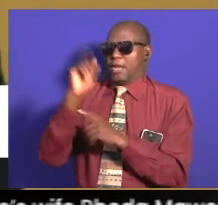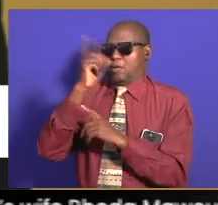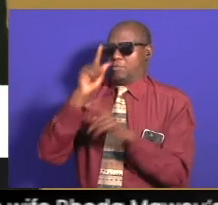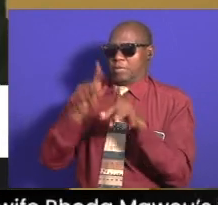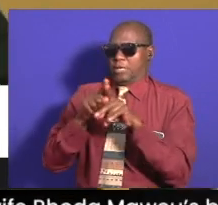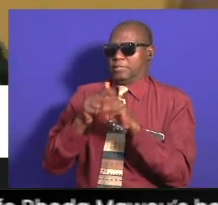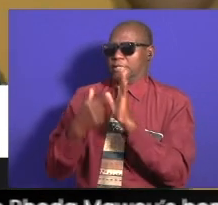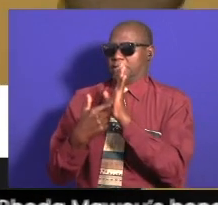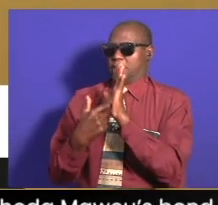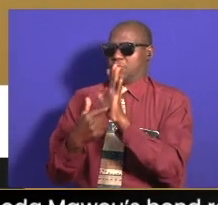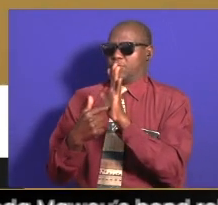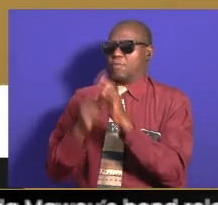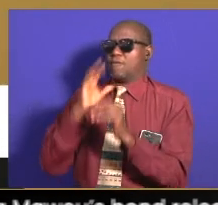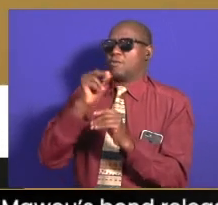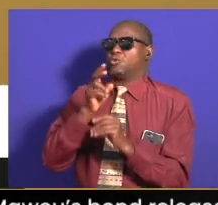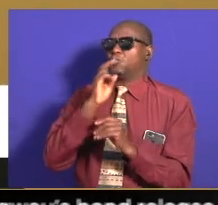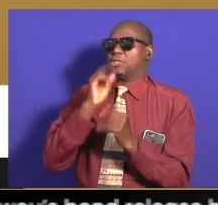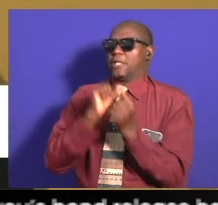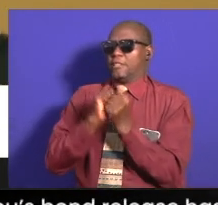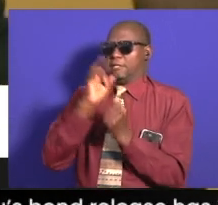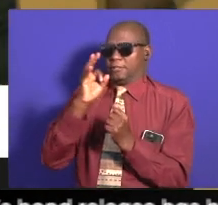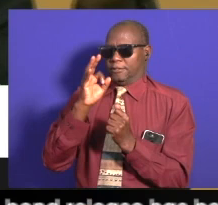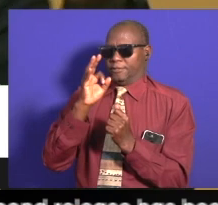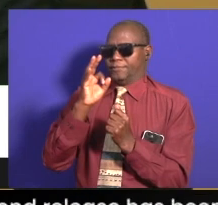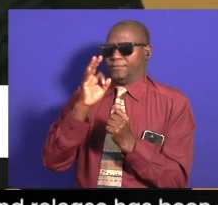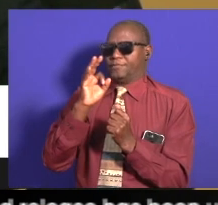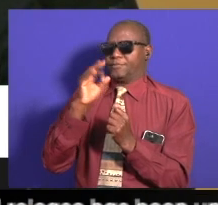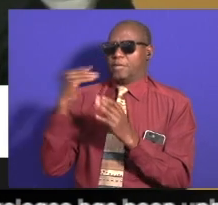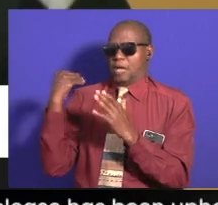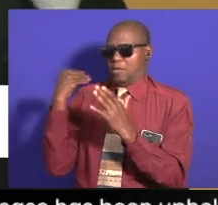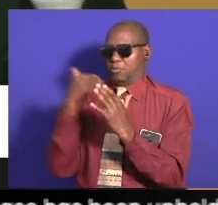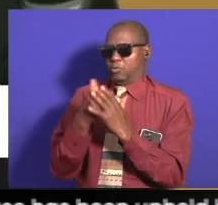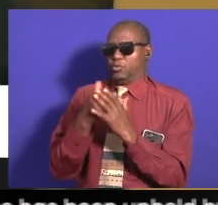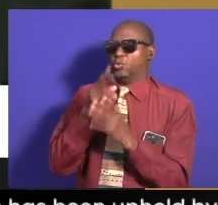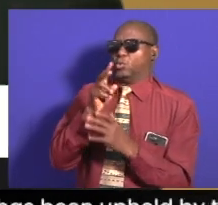example, from 2013, hadi